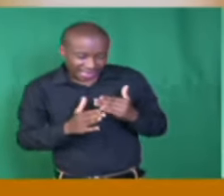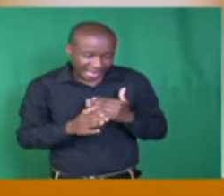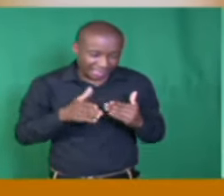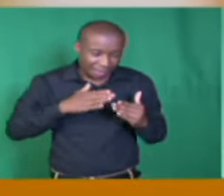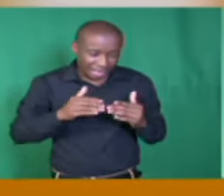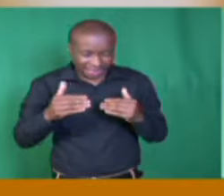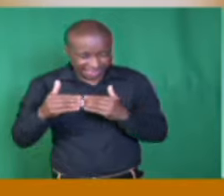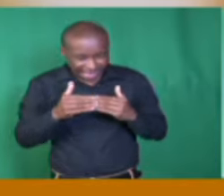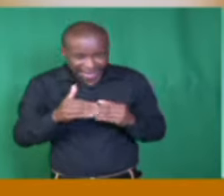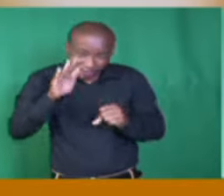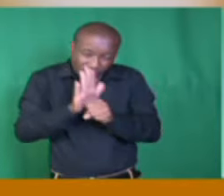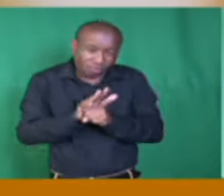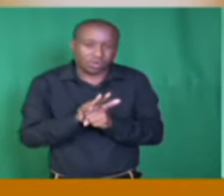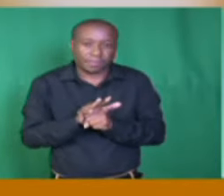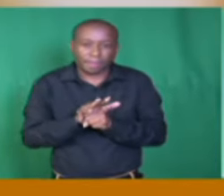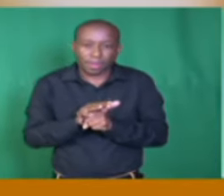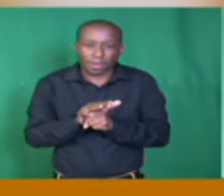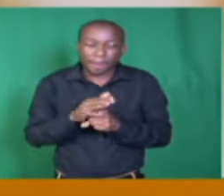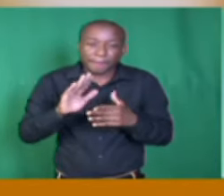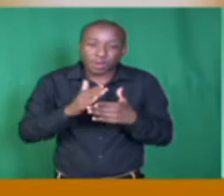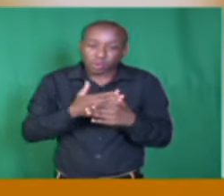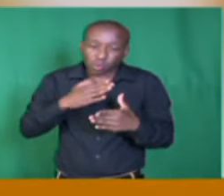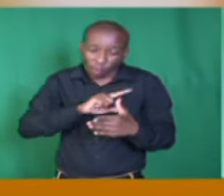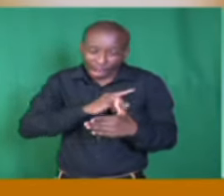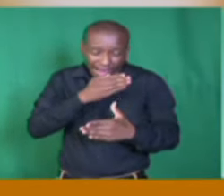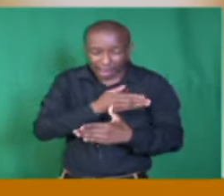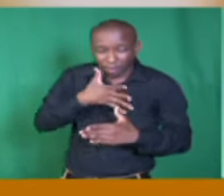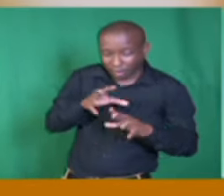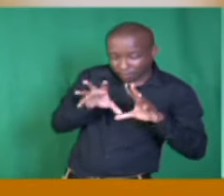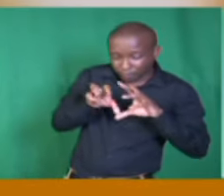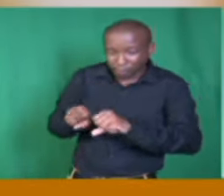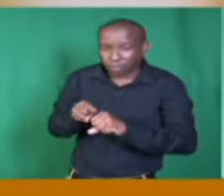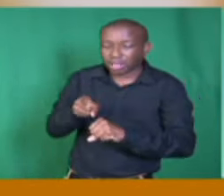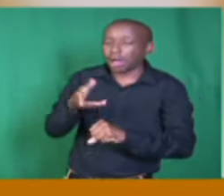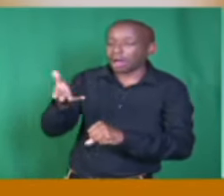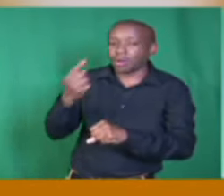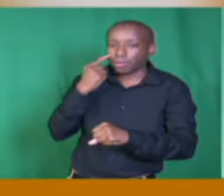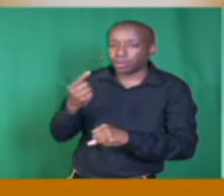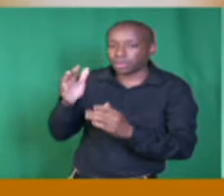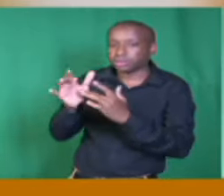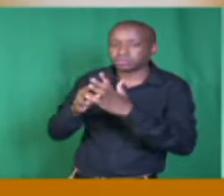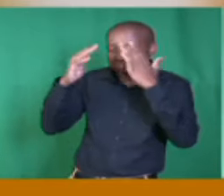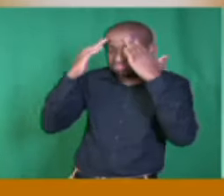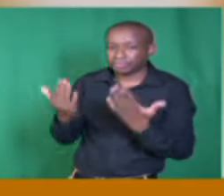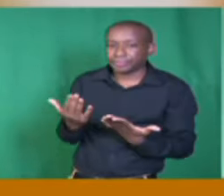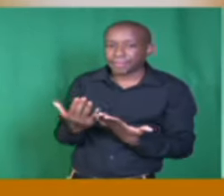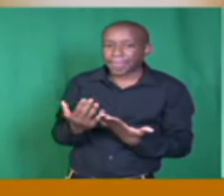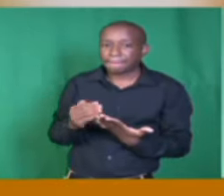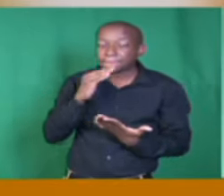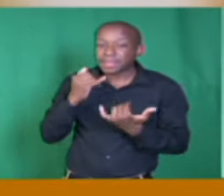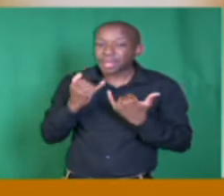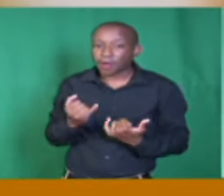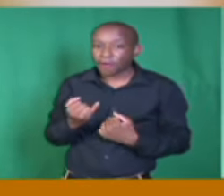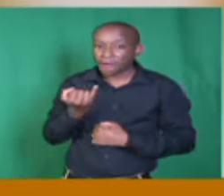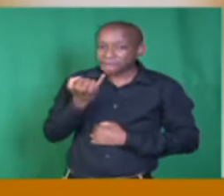he would be trapped. If Jesus Christ would have said the wife would belong to the first husband, that will mean